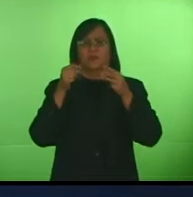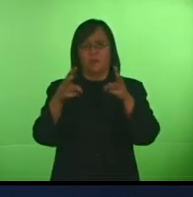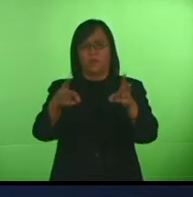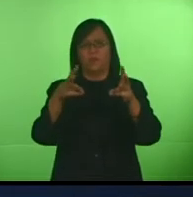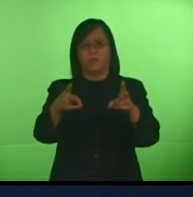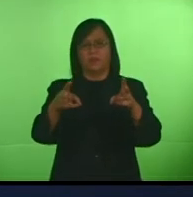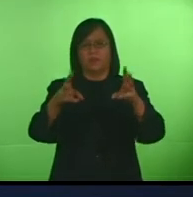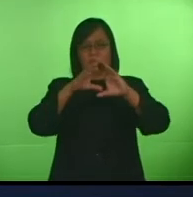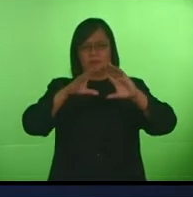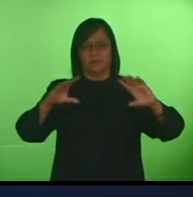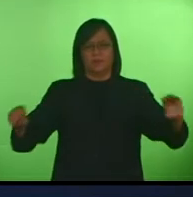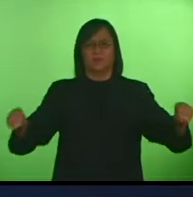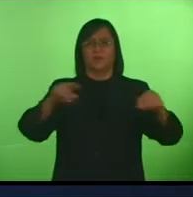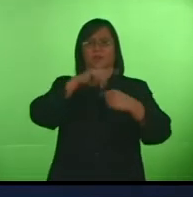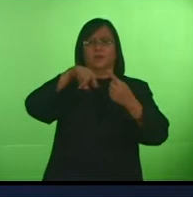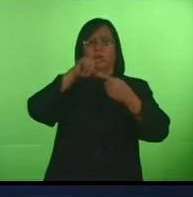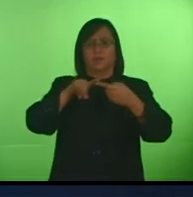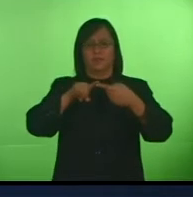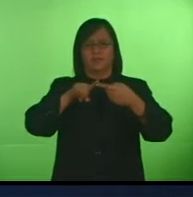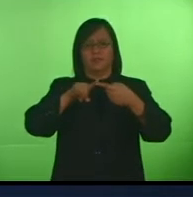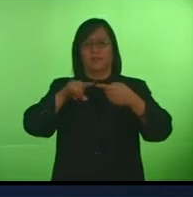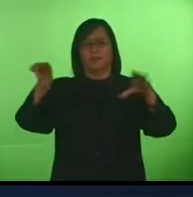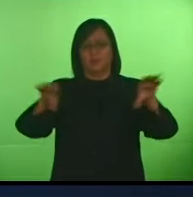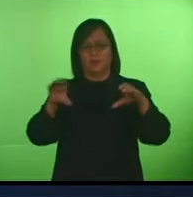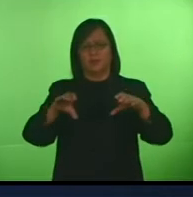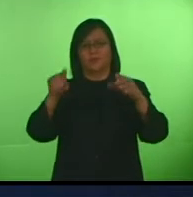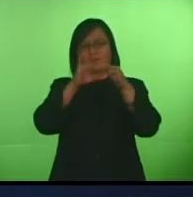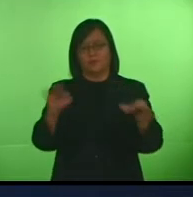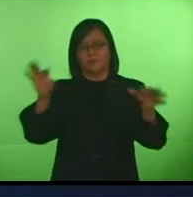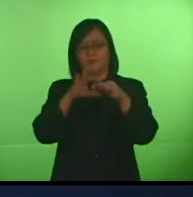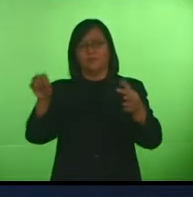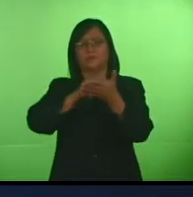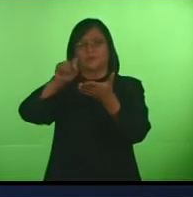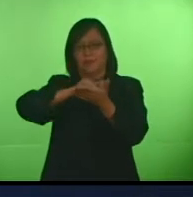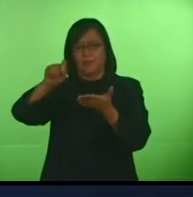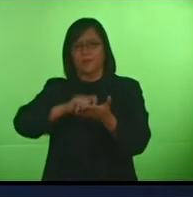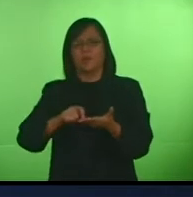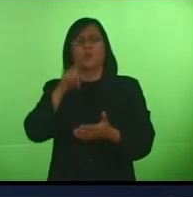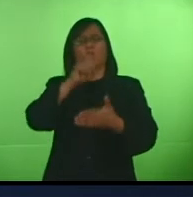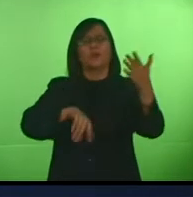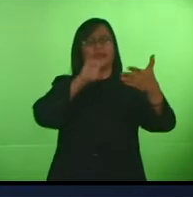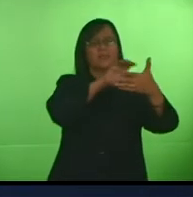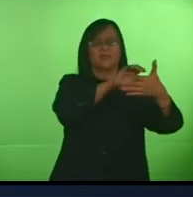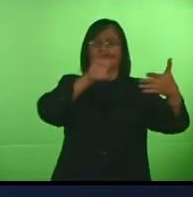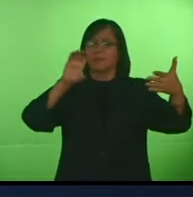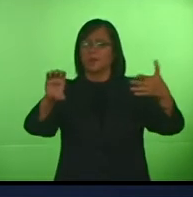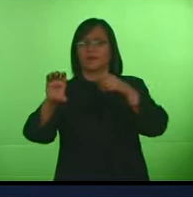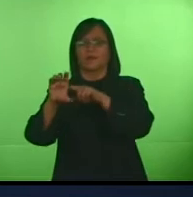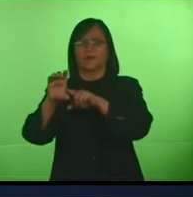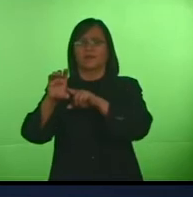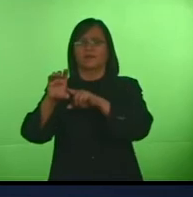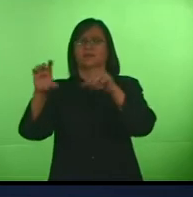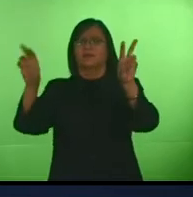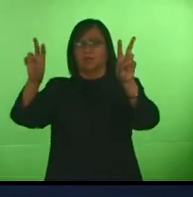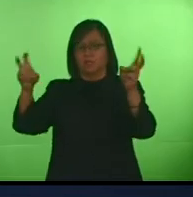handle essay writing. As discussed earlier, what is a paragraph? A paragraph is made up of a topic sentence.